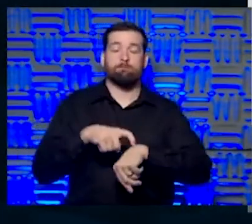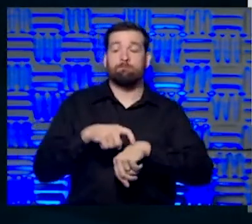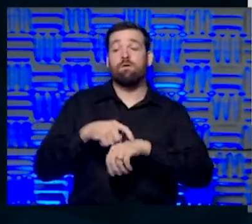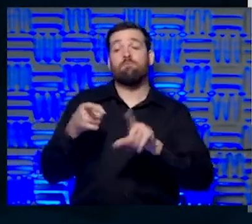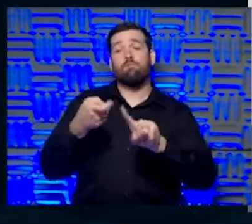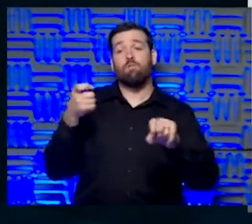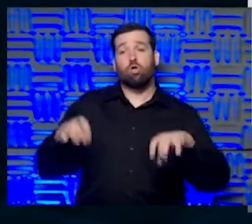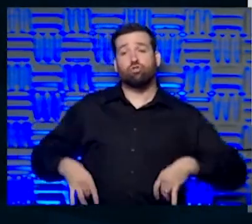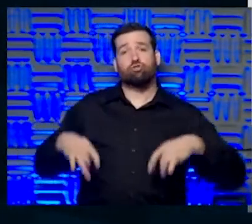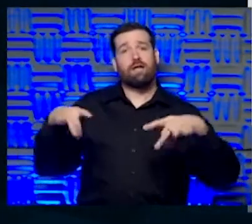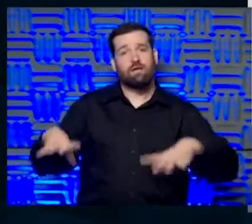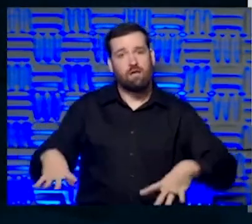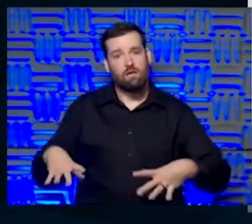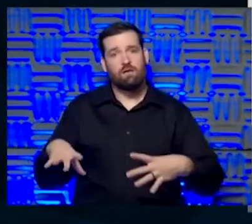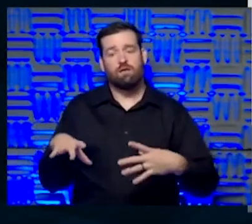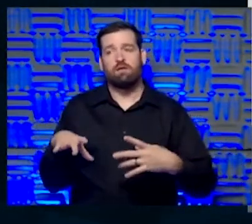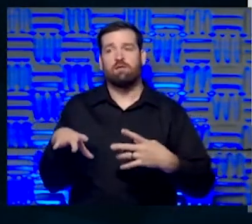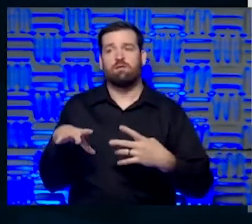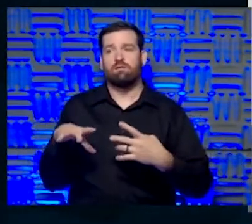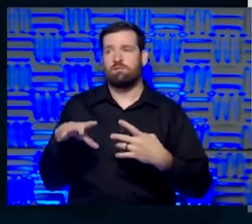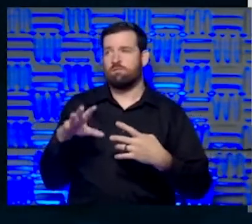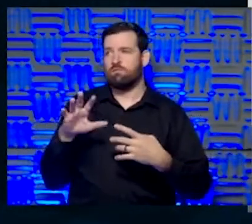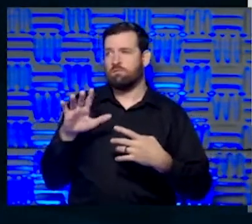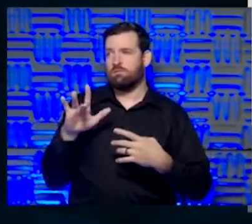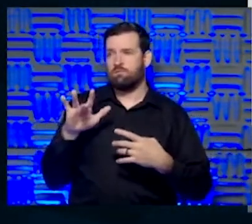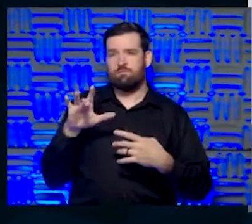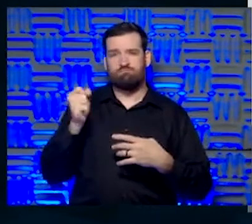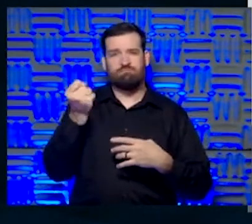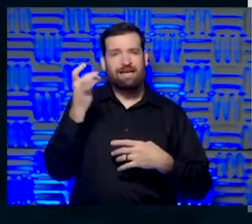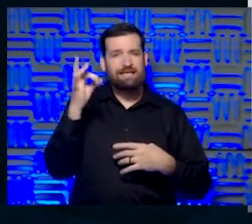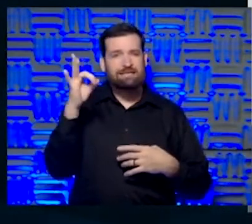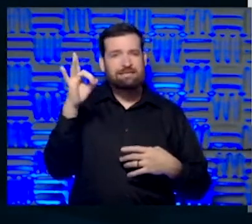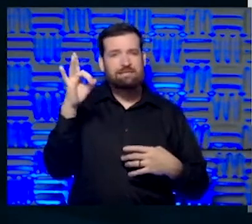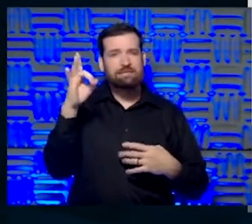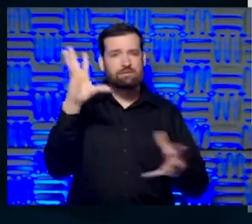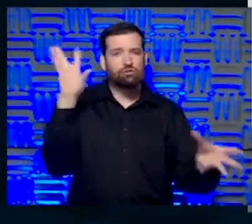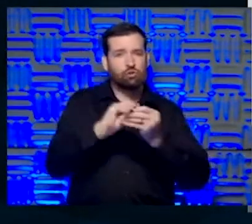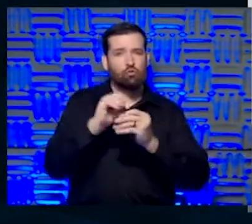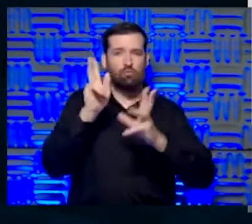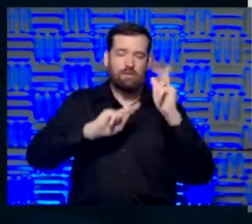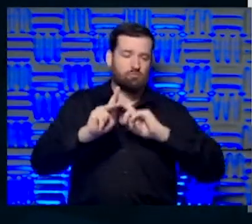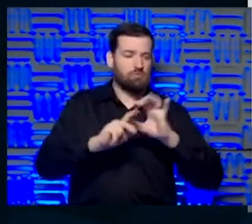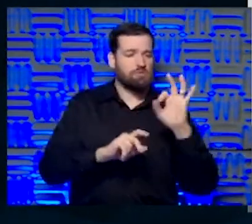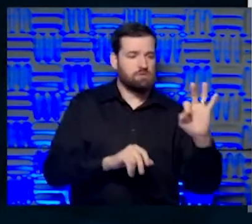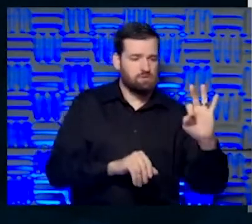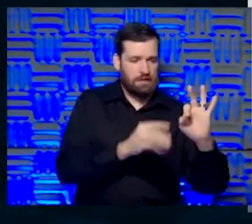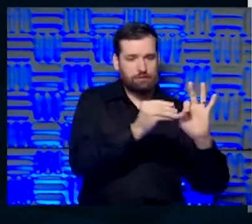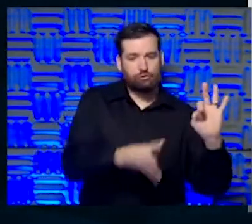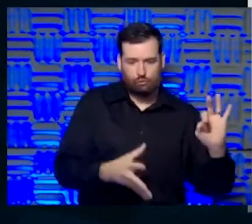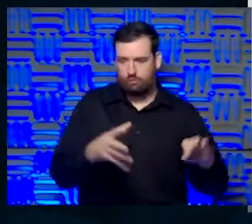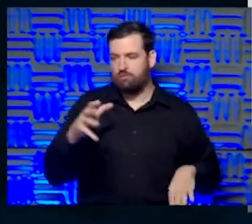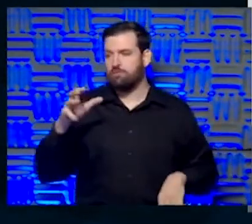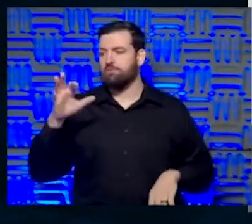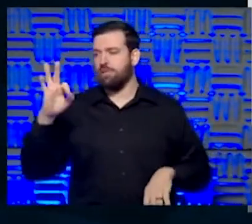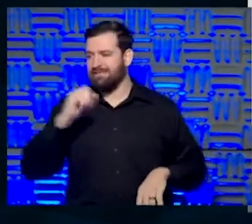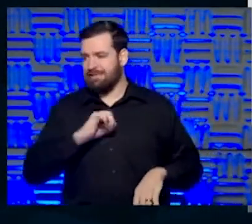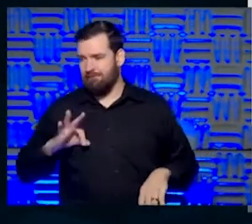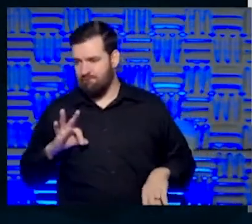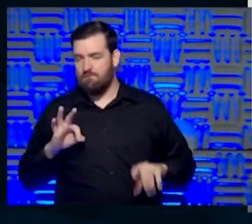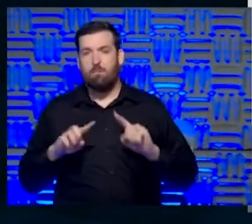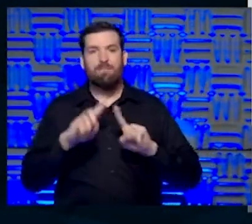was it only had 18 total people, 9 students, 9 staff that were infected, but they